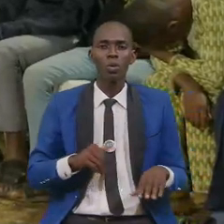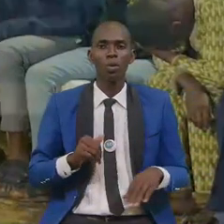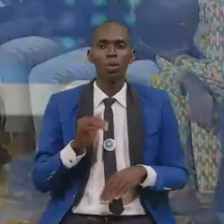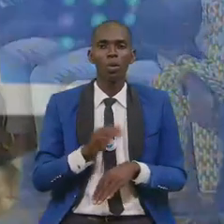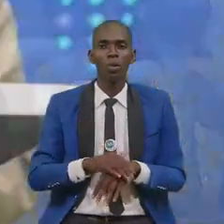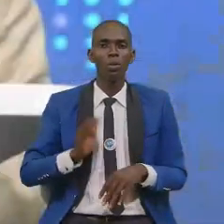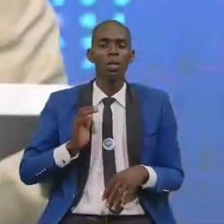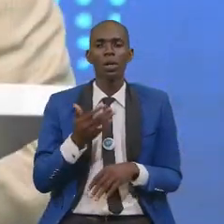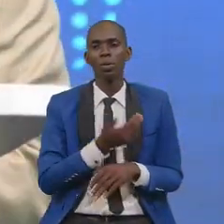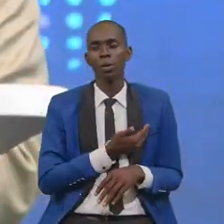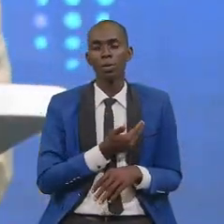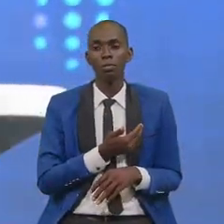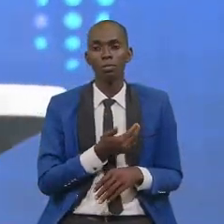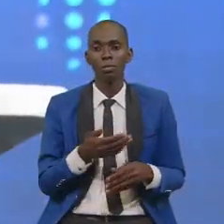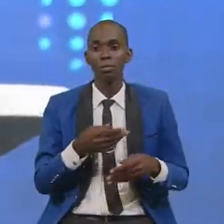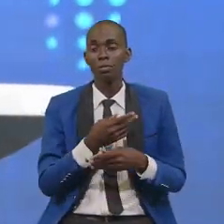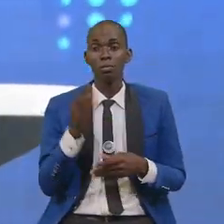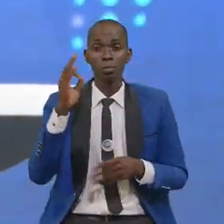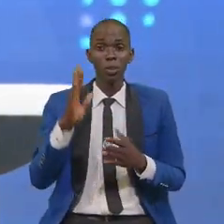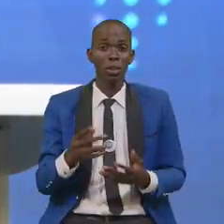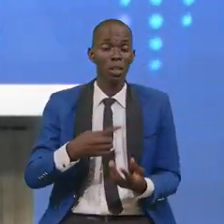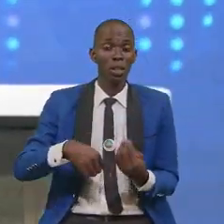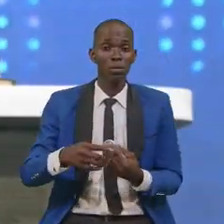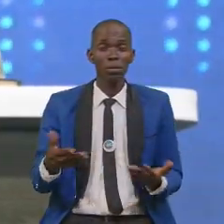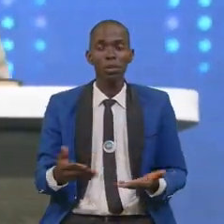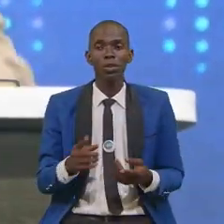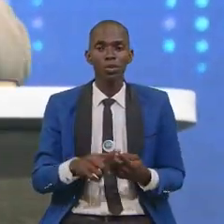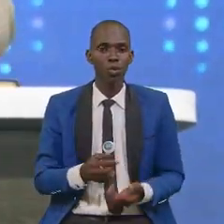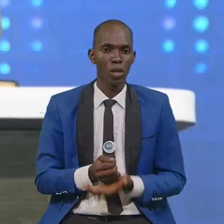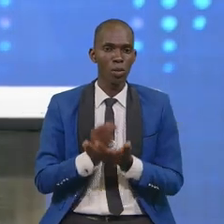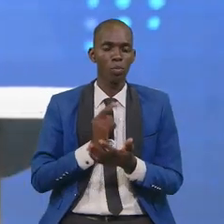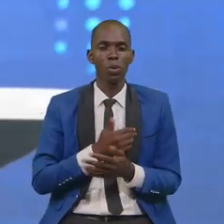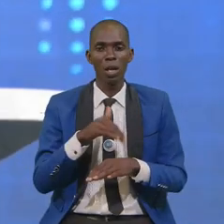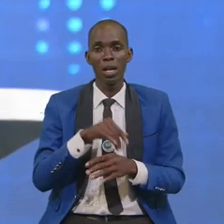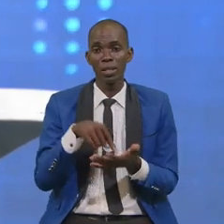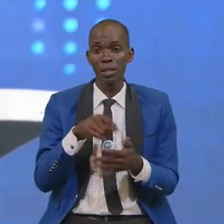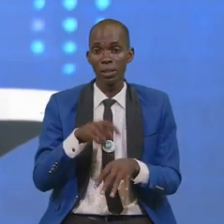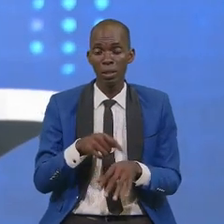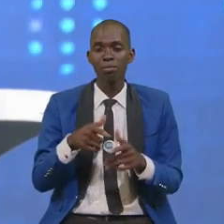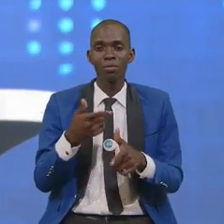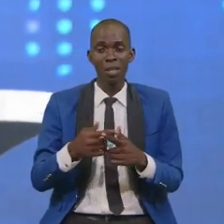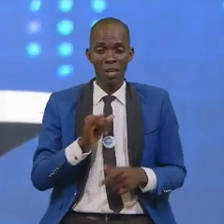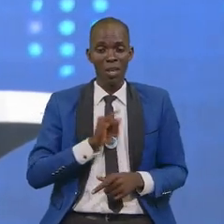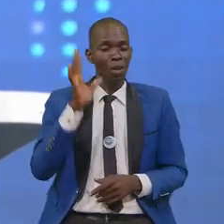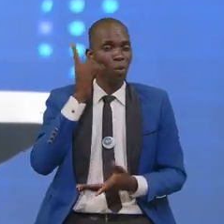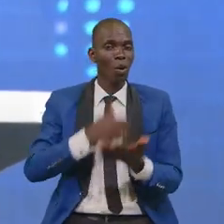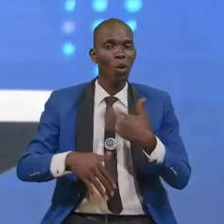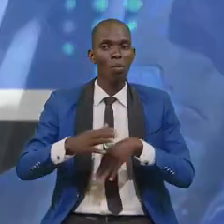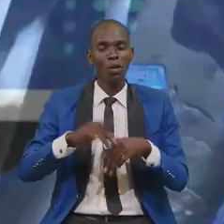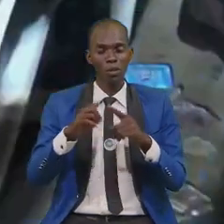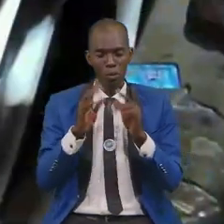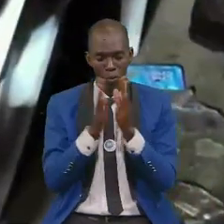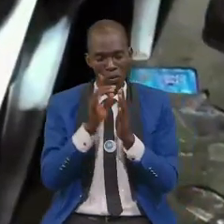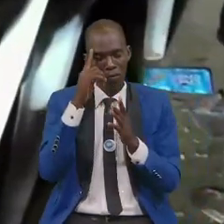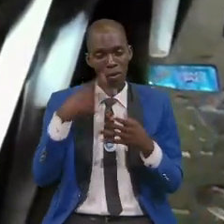minister to help us through at this time. Then I'll come back and we'll pray for the healing. Thank God